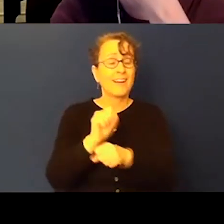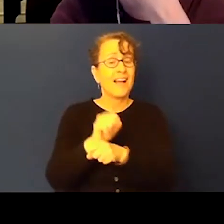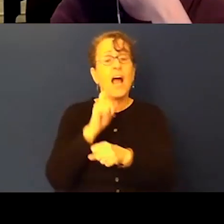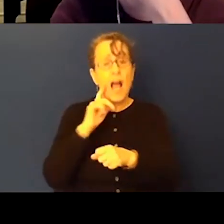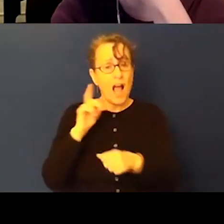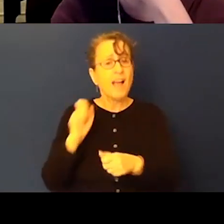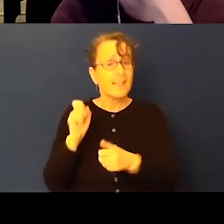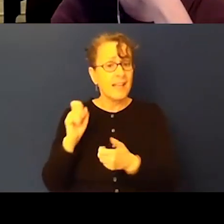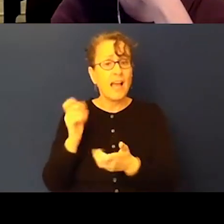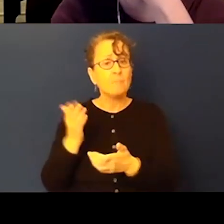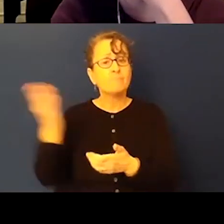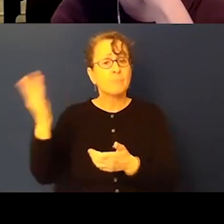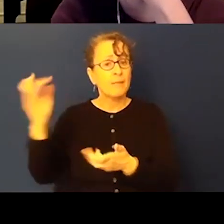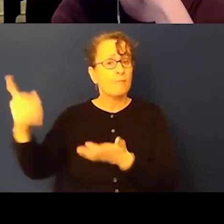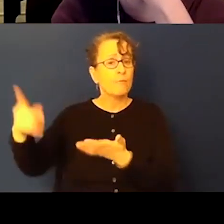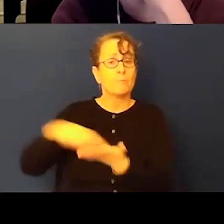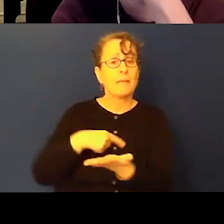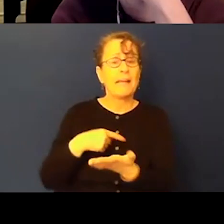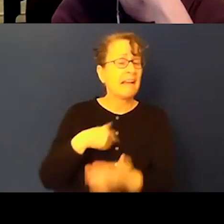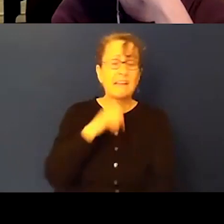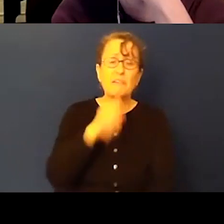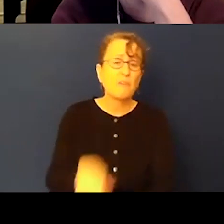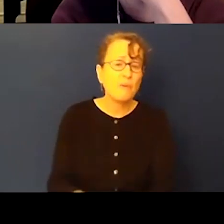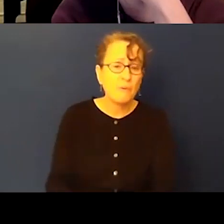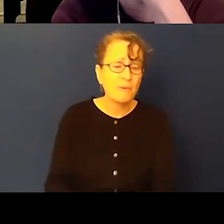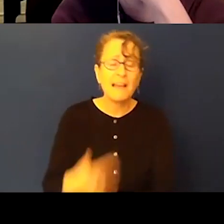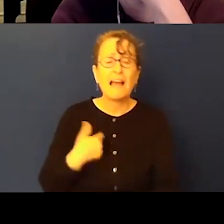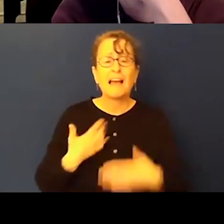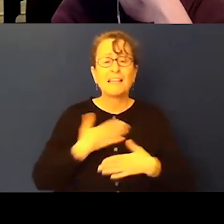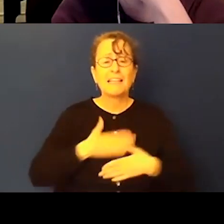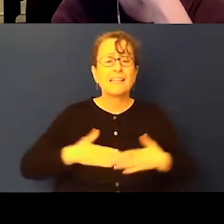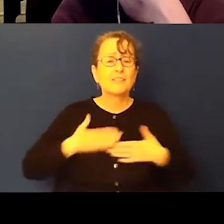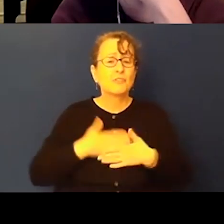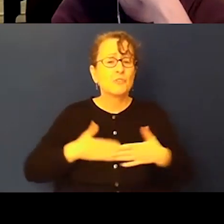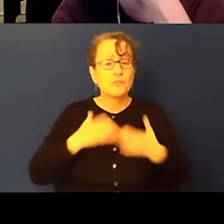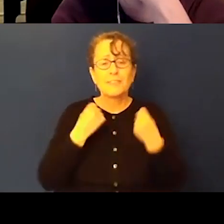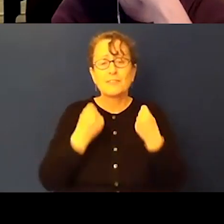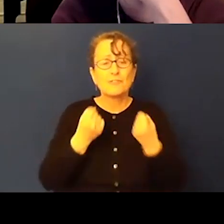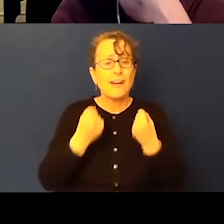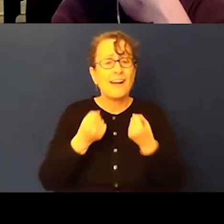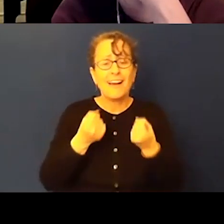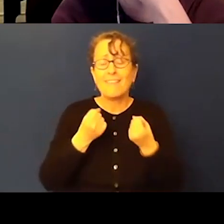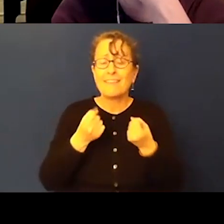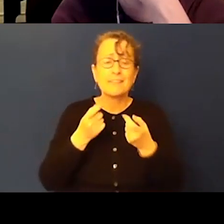fun to go to places and I don't need the money for gas. So